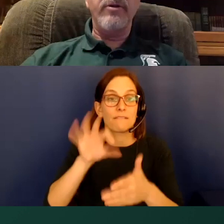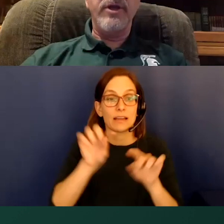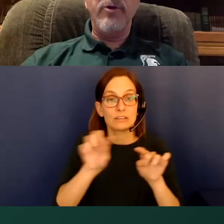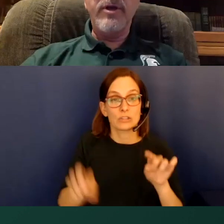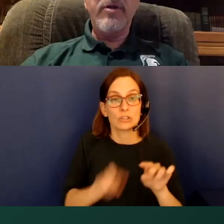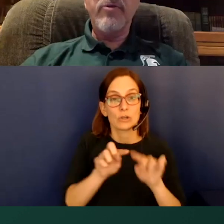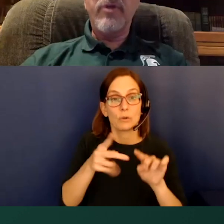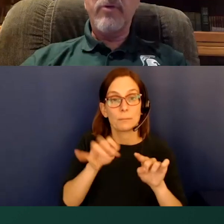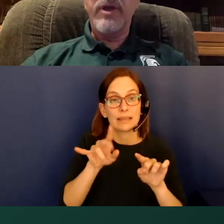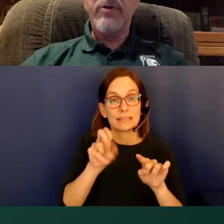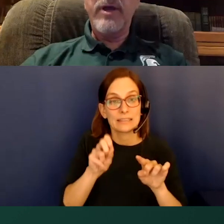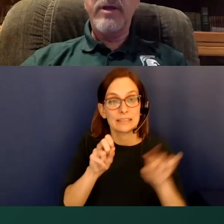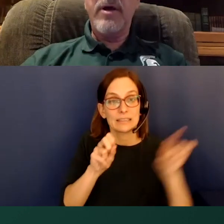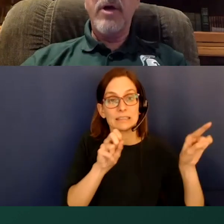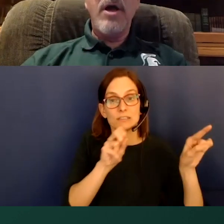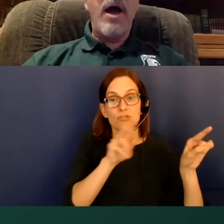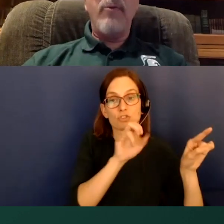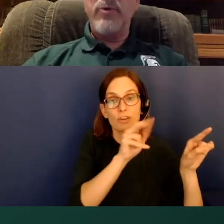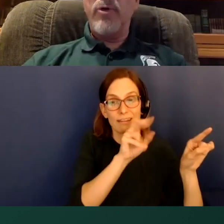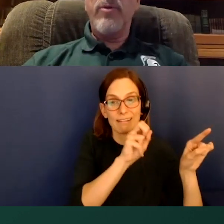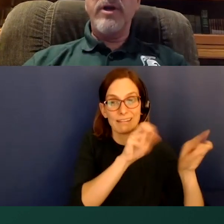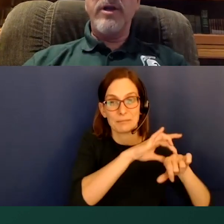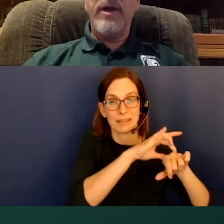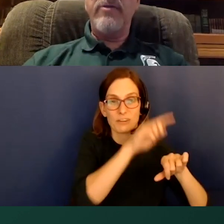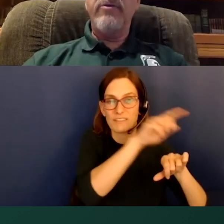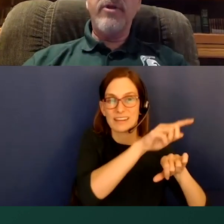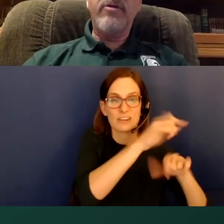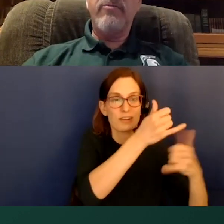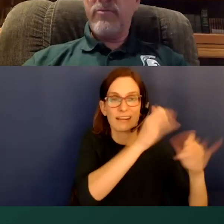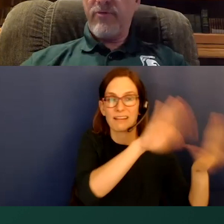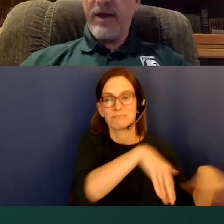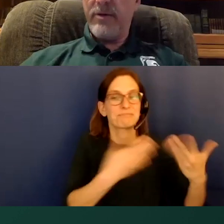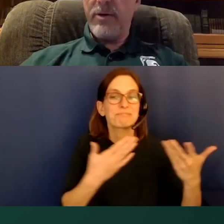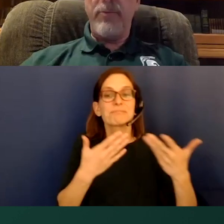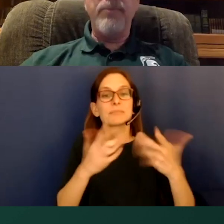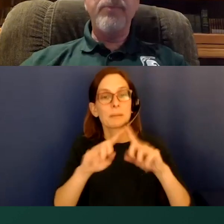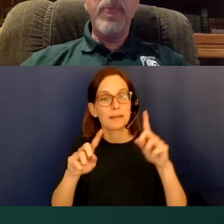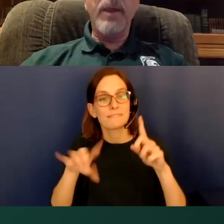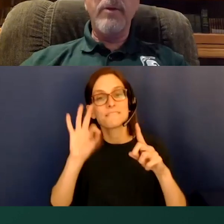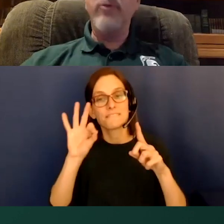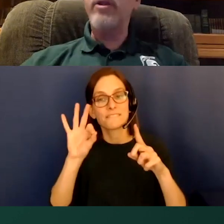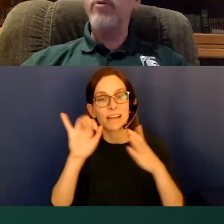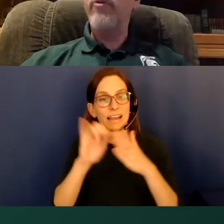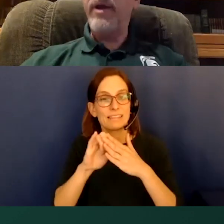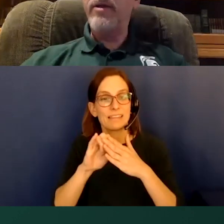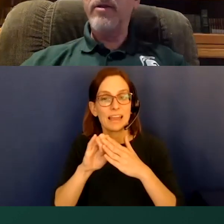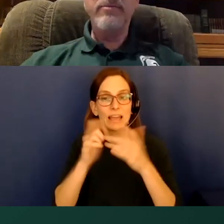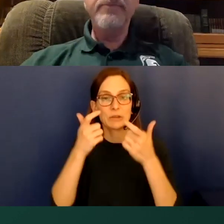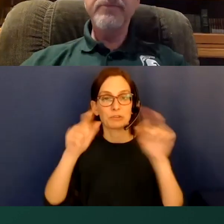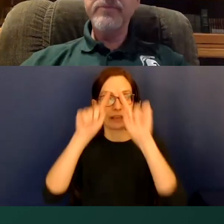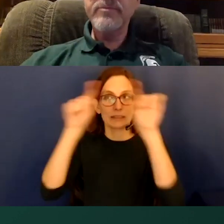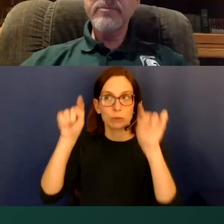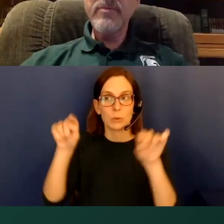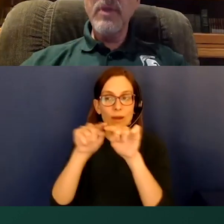find Uranus, which is over here right now. I wouldn't worry about any of that. Just find the Great Square of Pegasus.